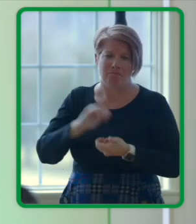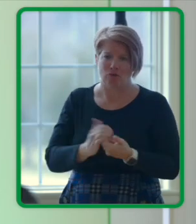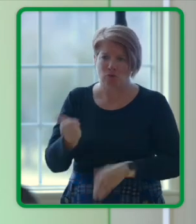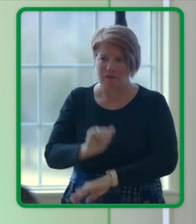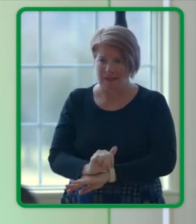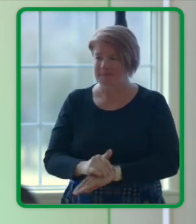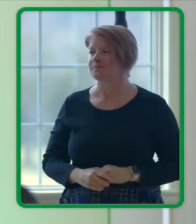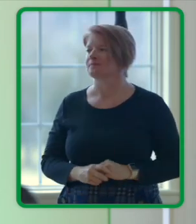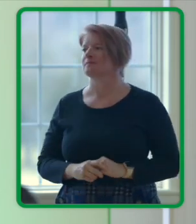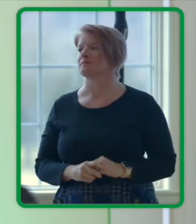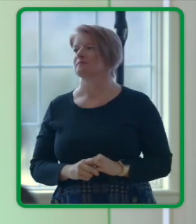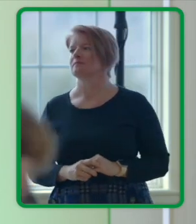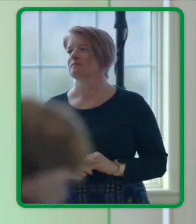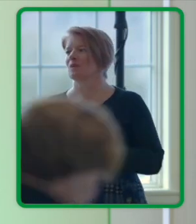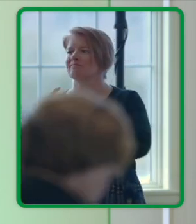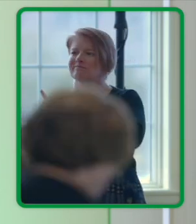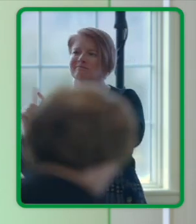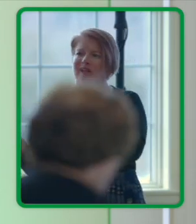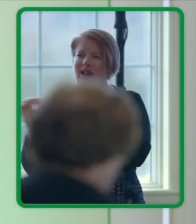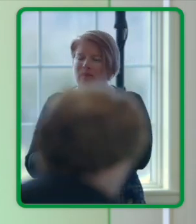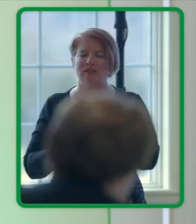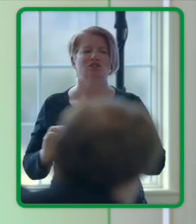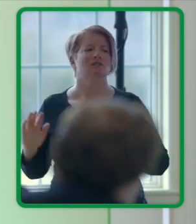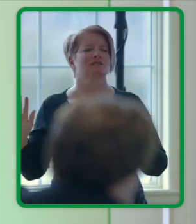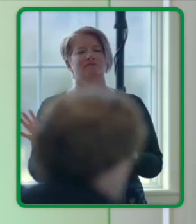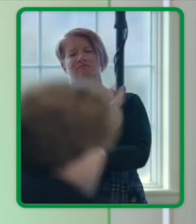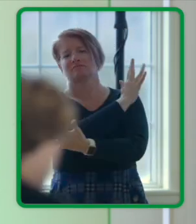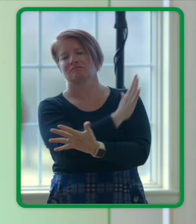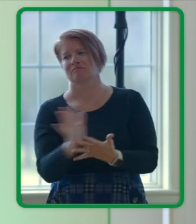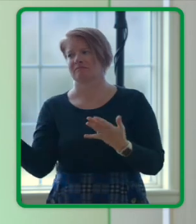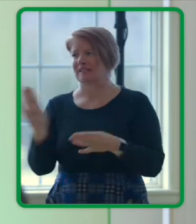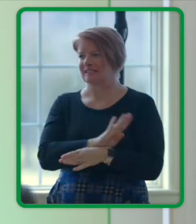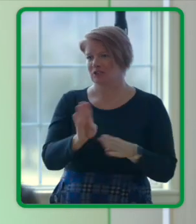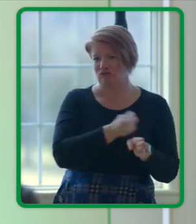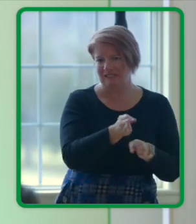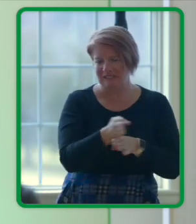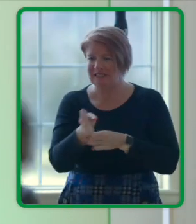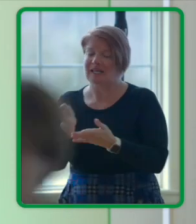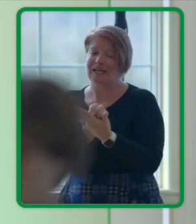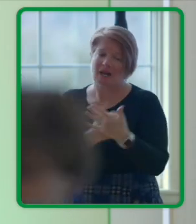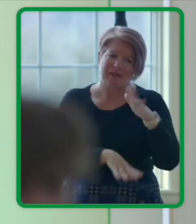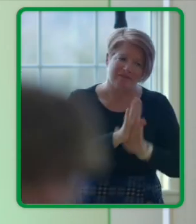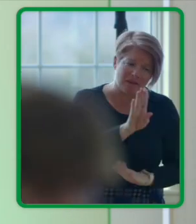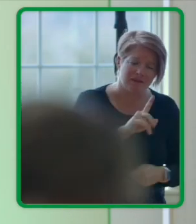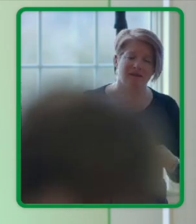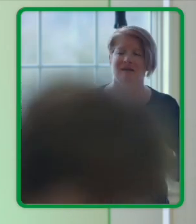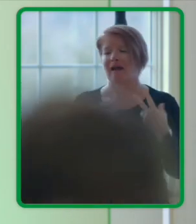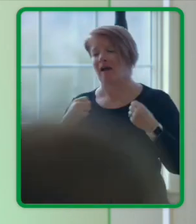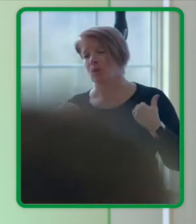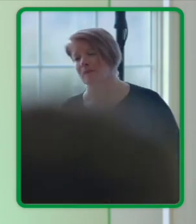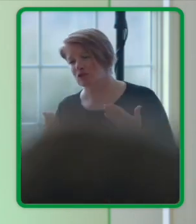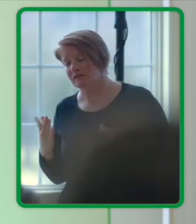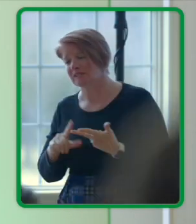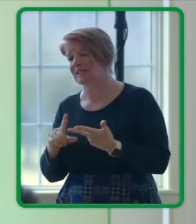here tonight. Through our many collaborations across a broad range of industries, whether it's economic development, health and human